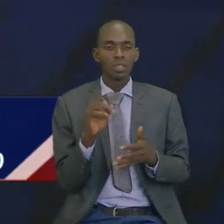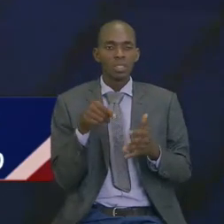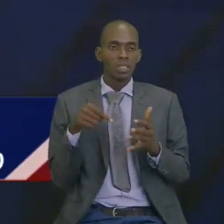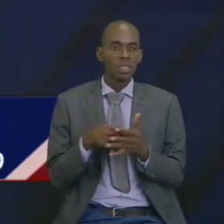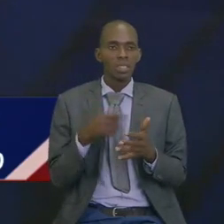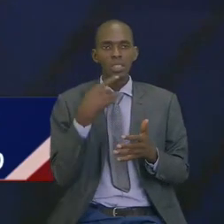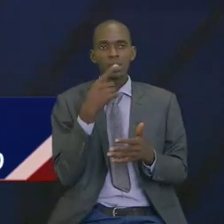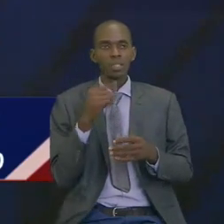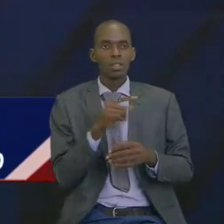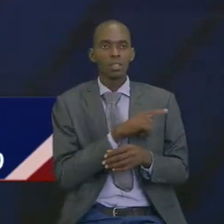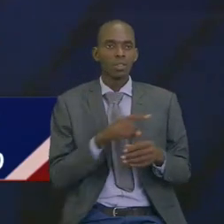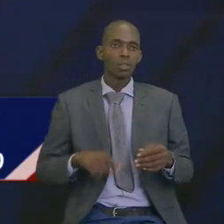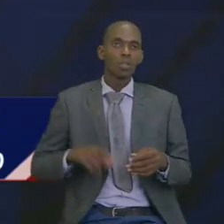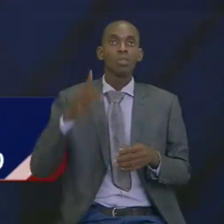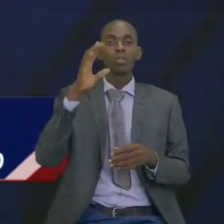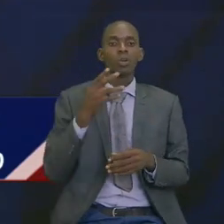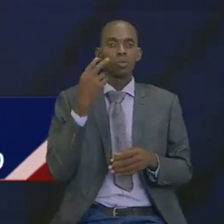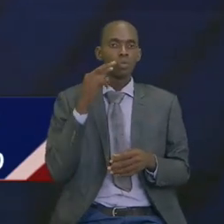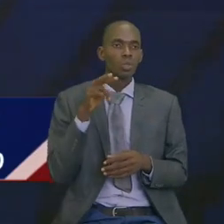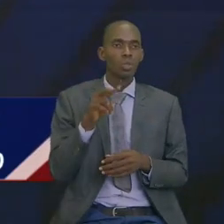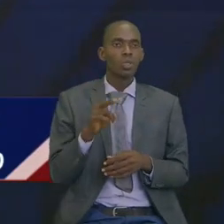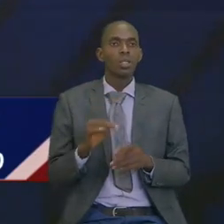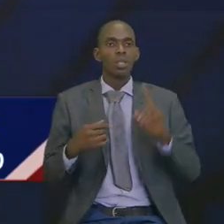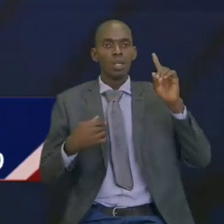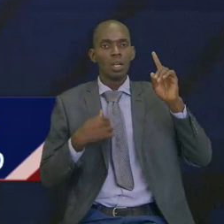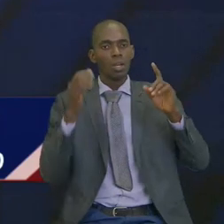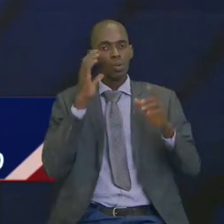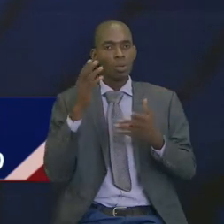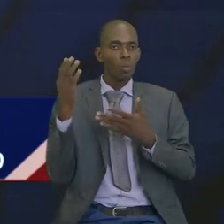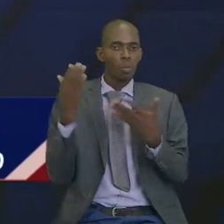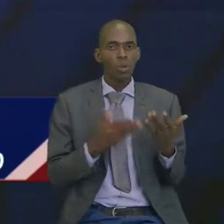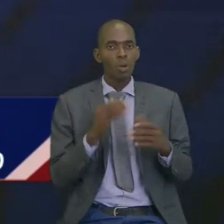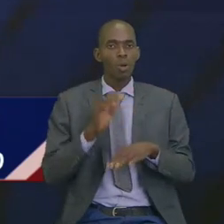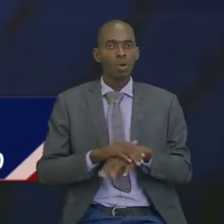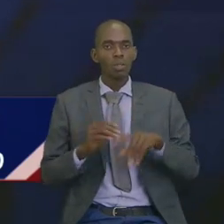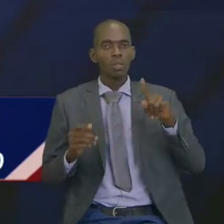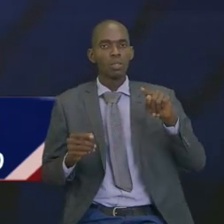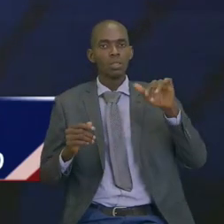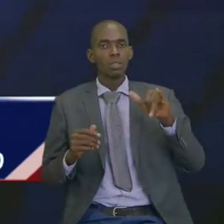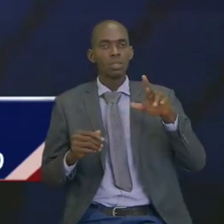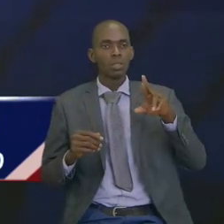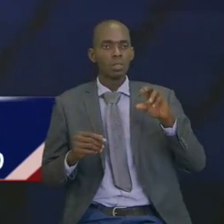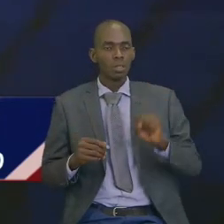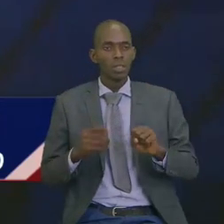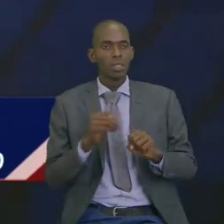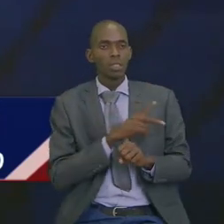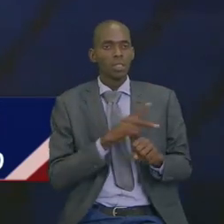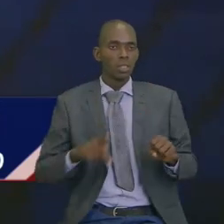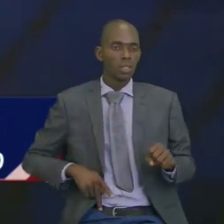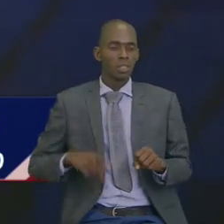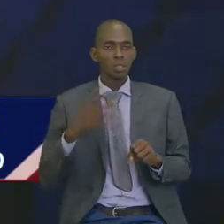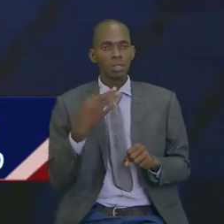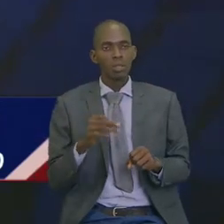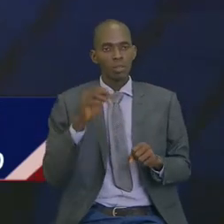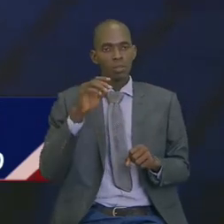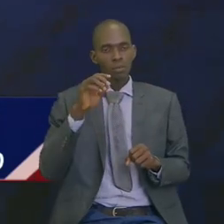the Lord God, behold, I will bring upon Tyre Nebuchadnezzar, king of Babylon,